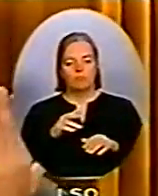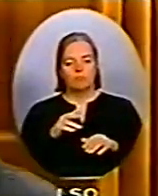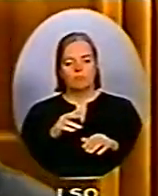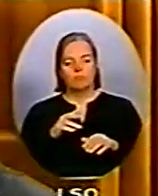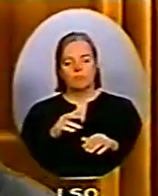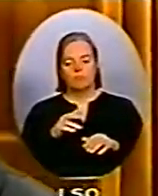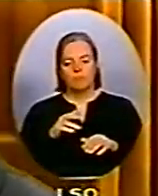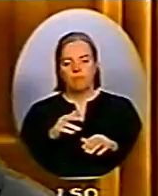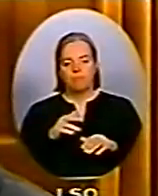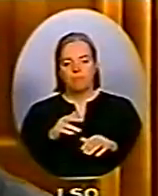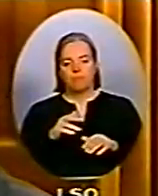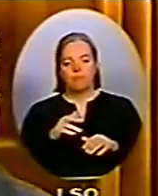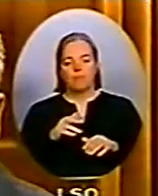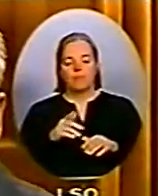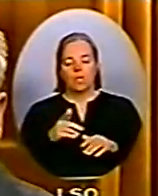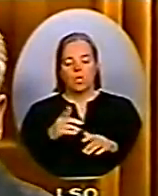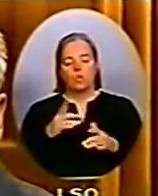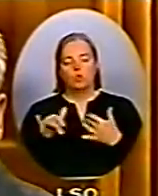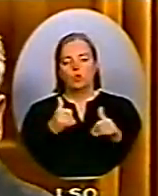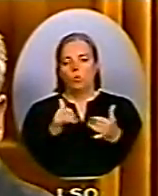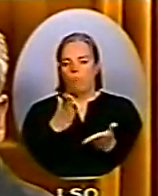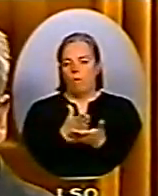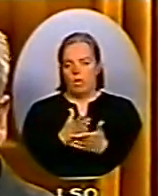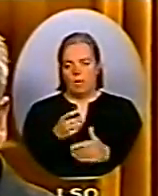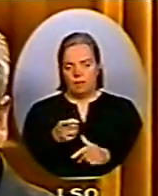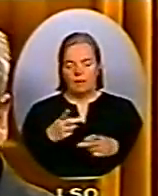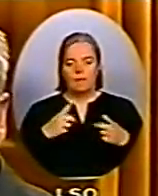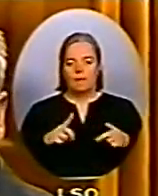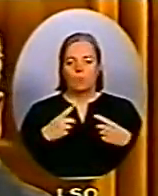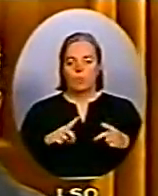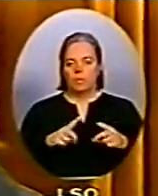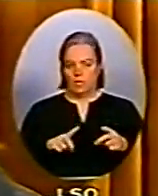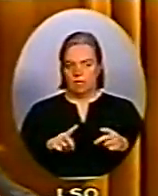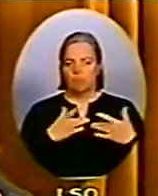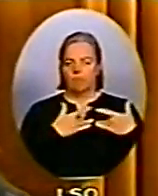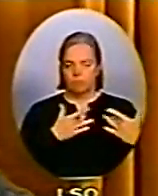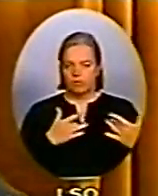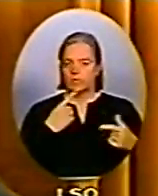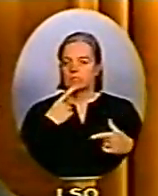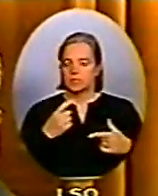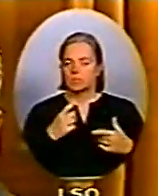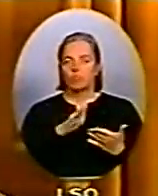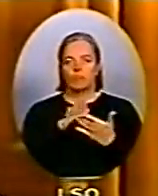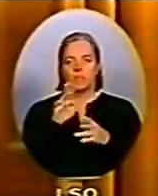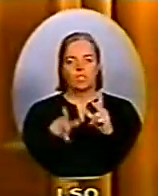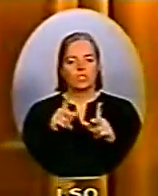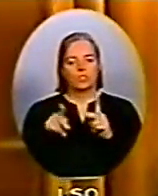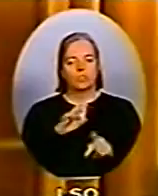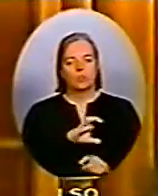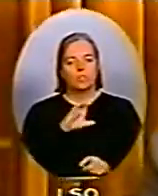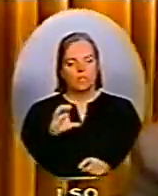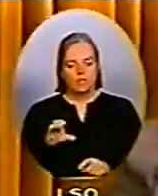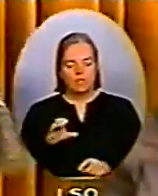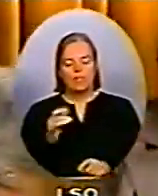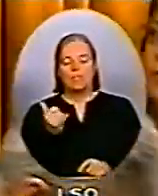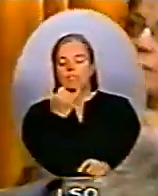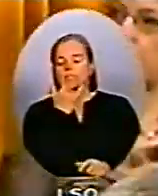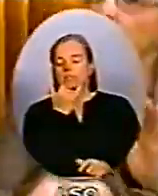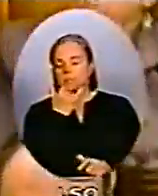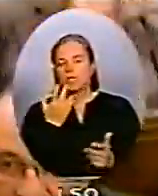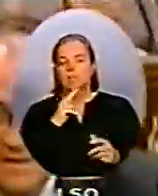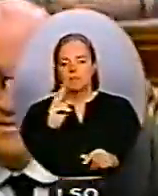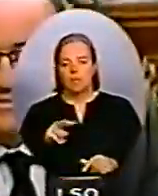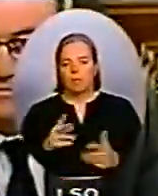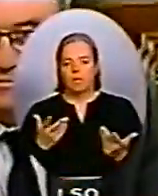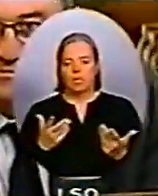member stand up and tell Canadians that he actually takes it serious that the electoral fraud happened under the Conservatives' wash?